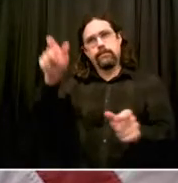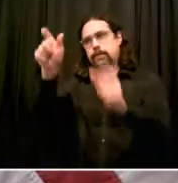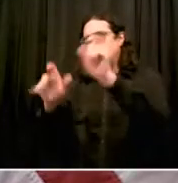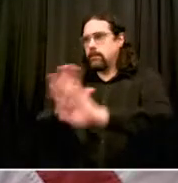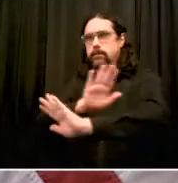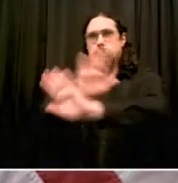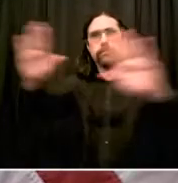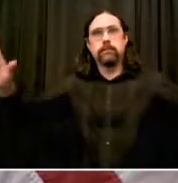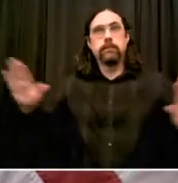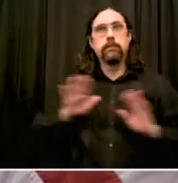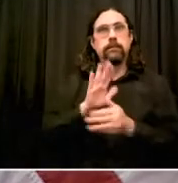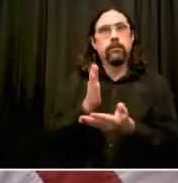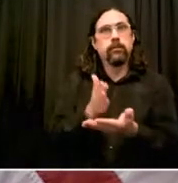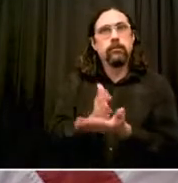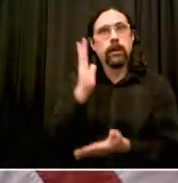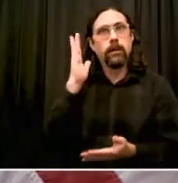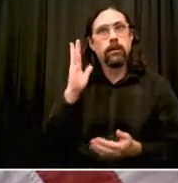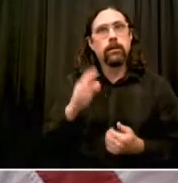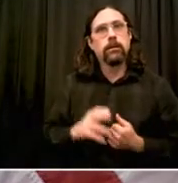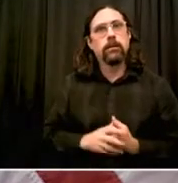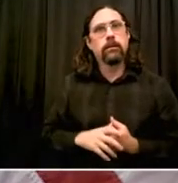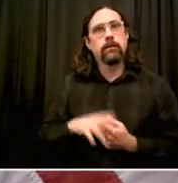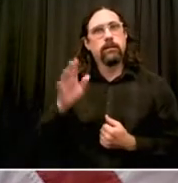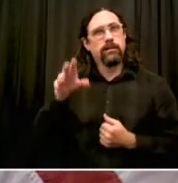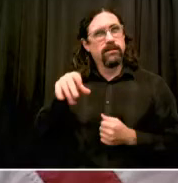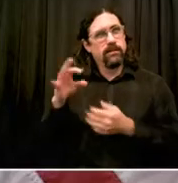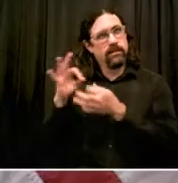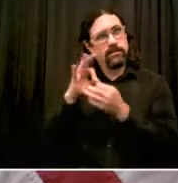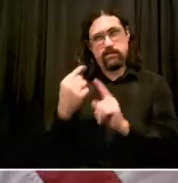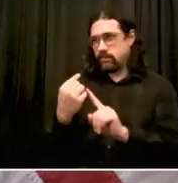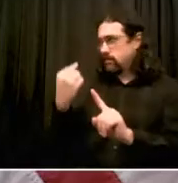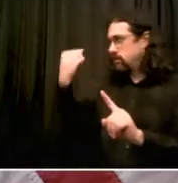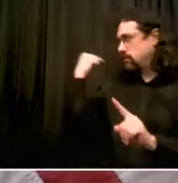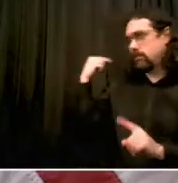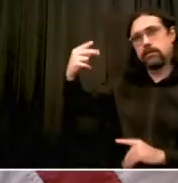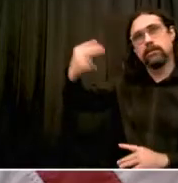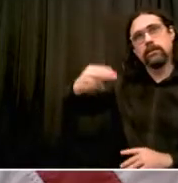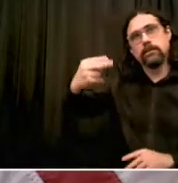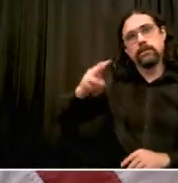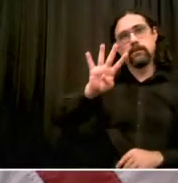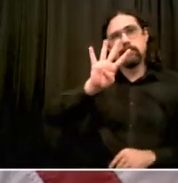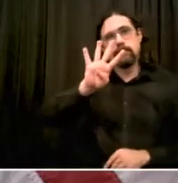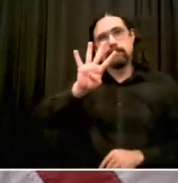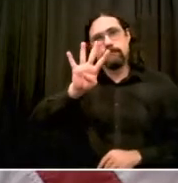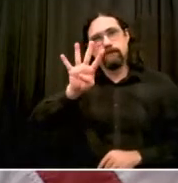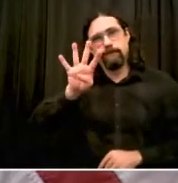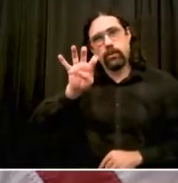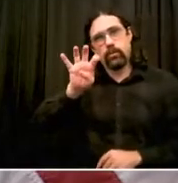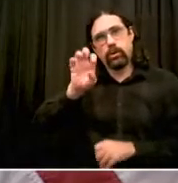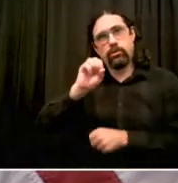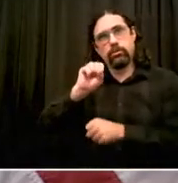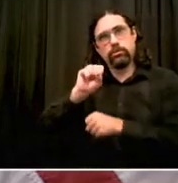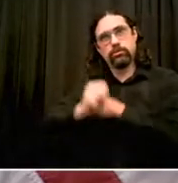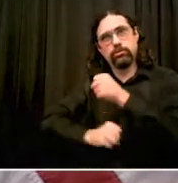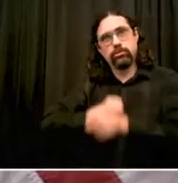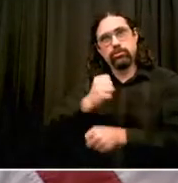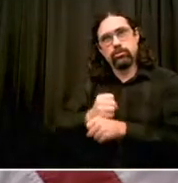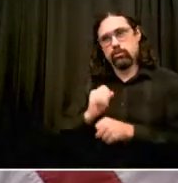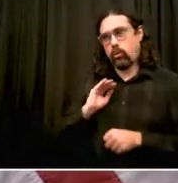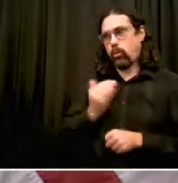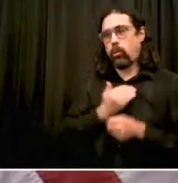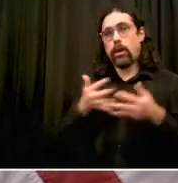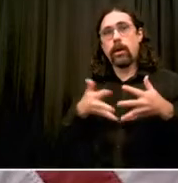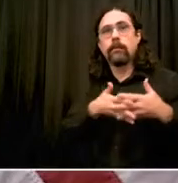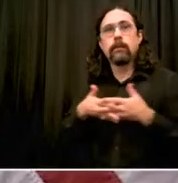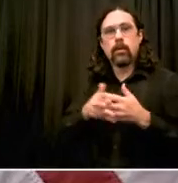it right, to address this problem, to move forward. And it's summarized in the 3 words, Black Lives Matter. And so this is about something